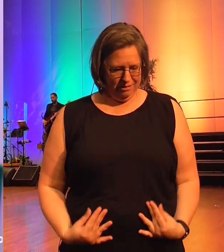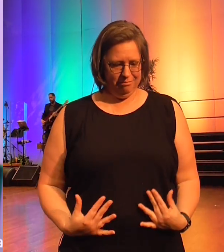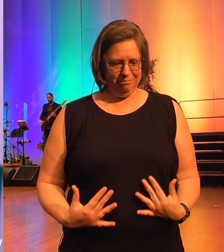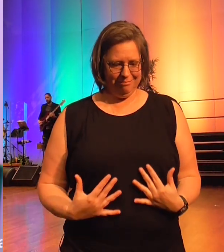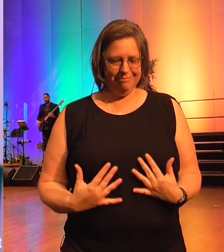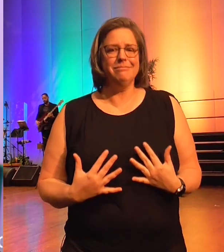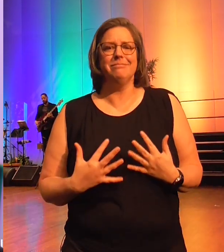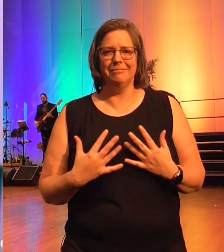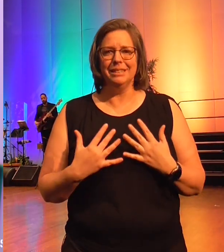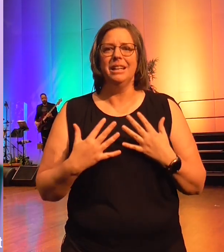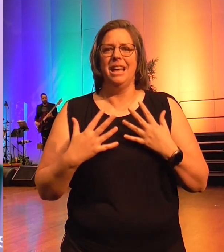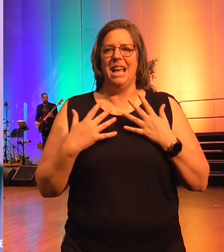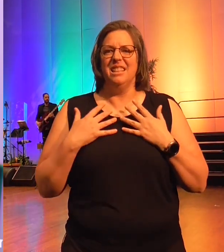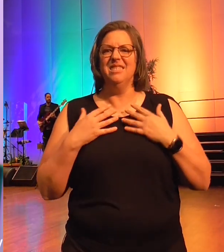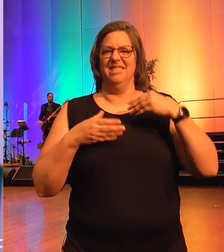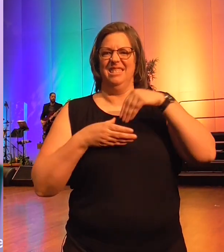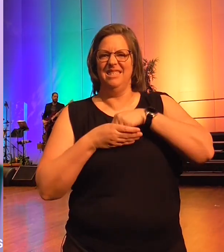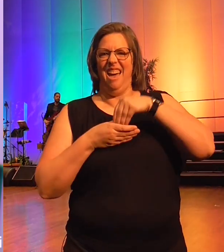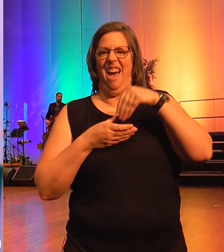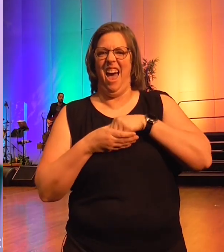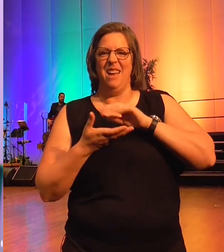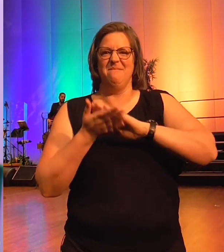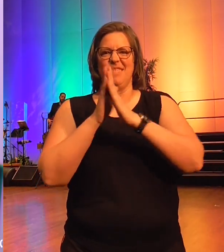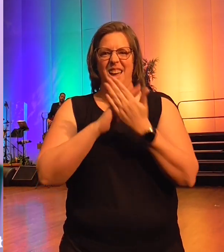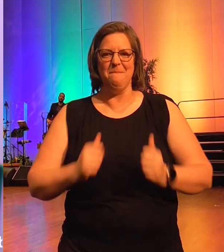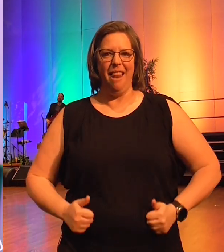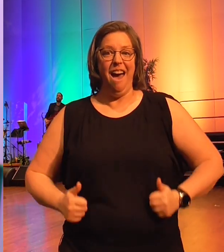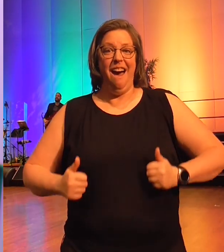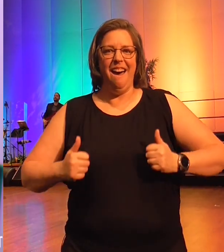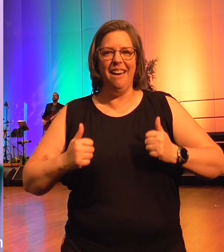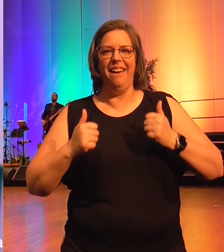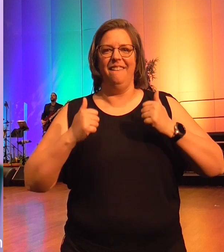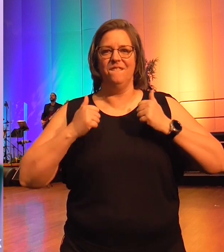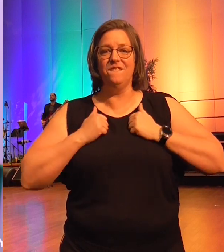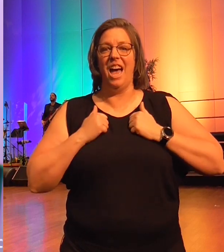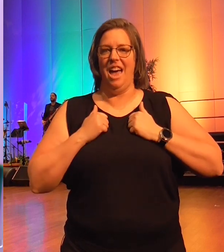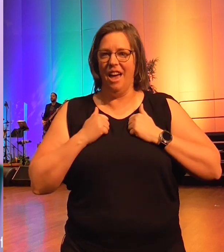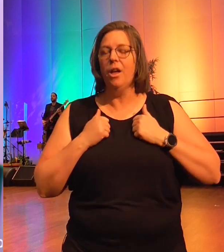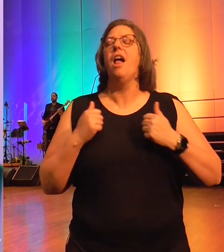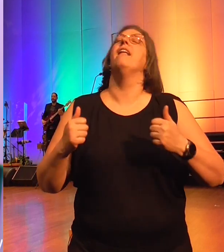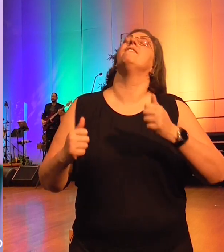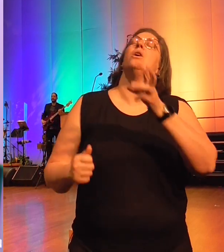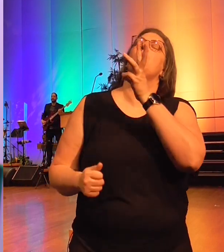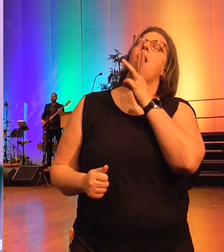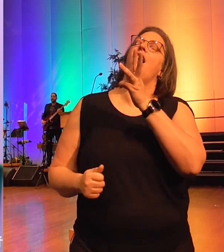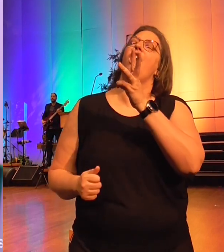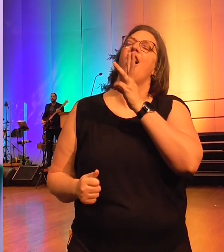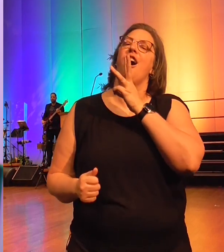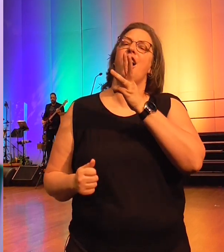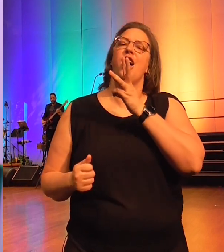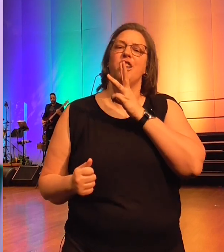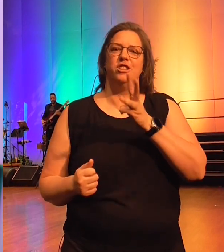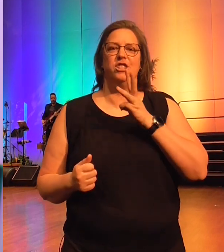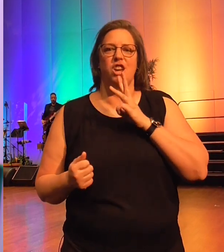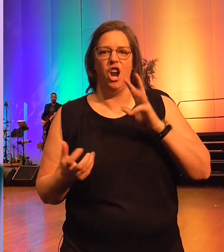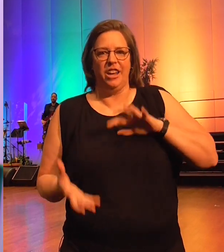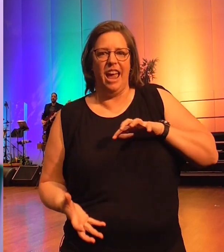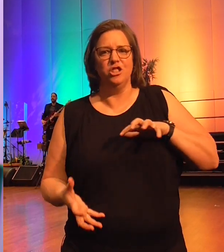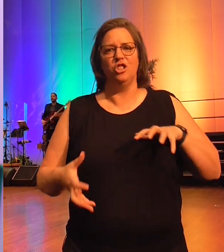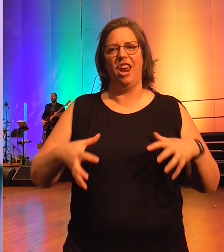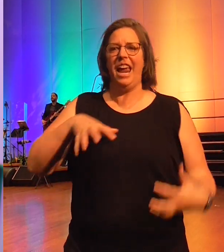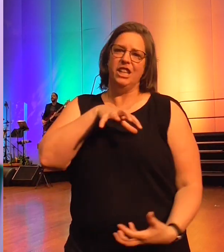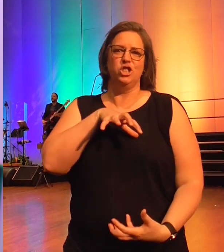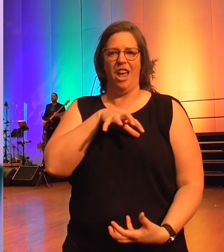current that moves and makes you come alive. Living water that brings the dead to